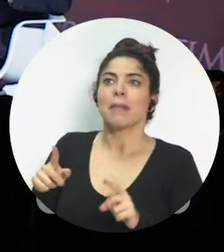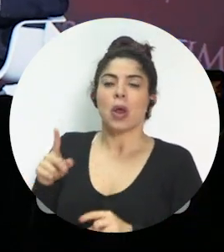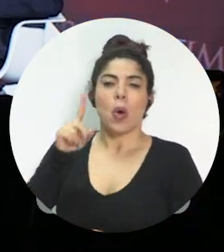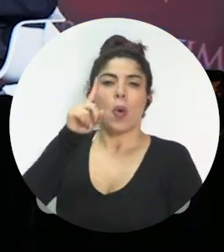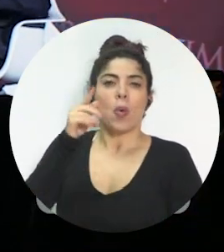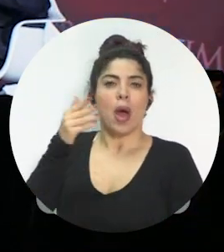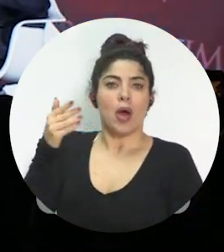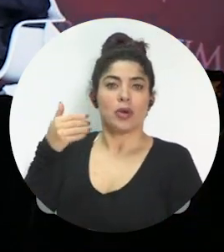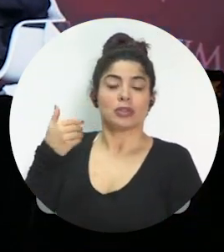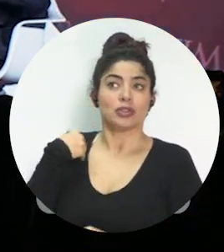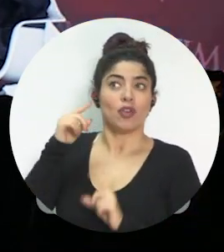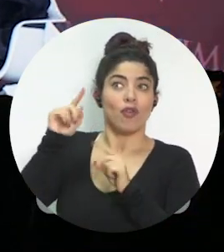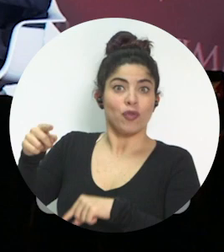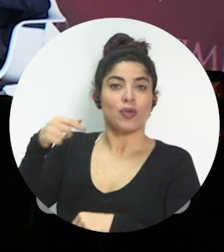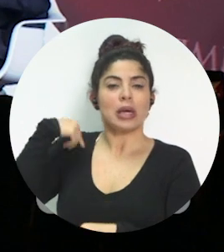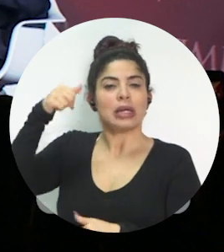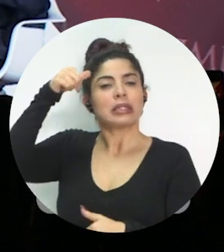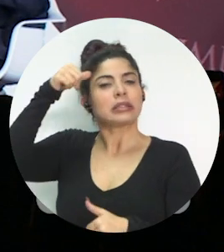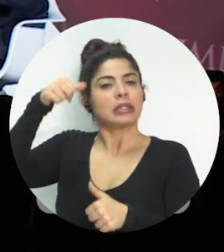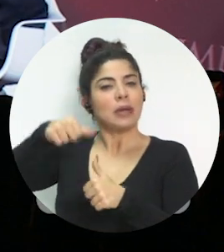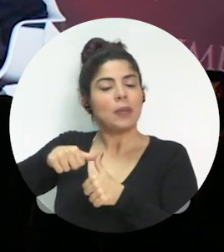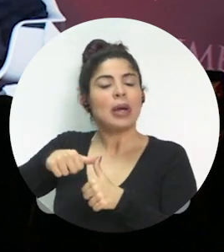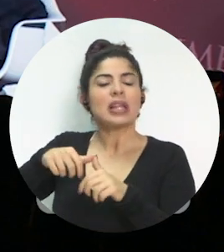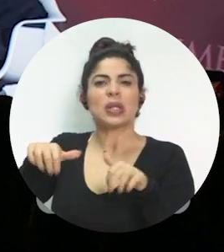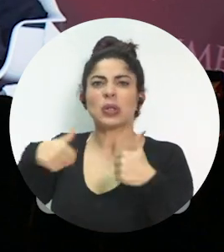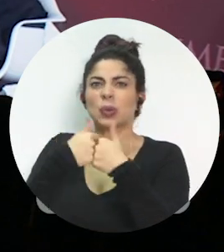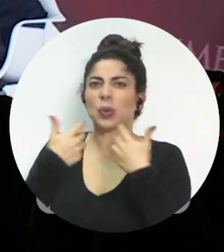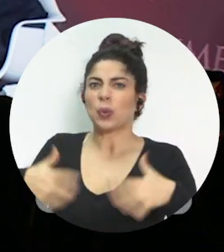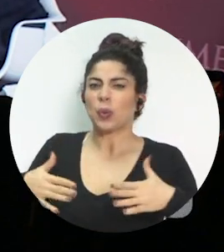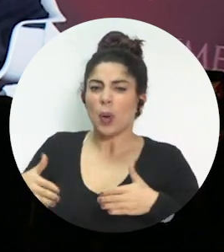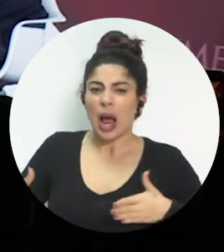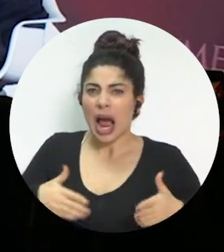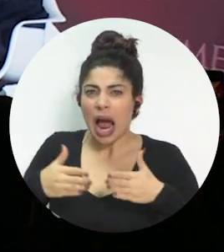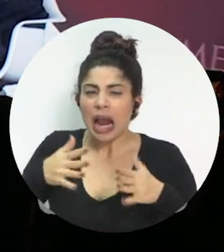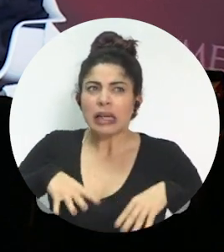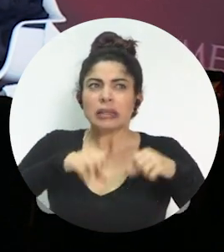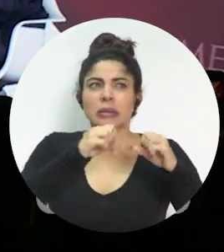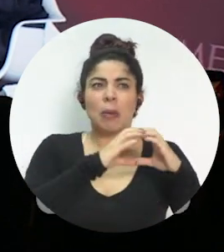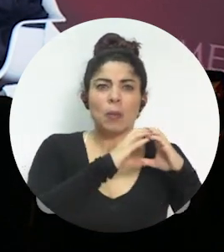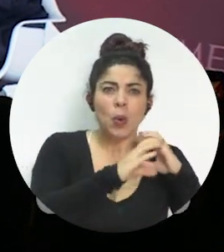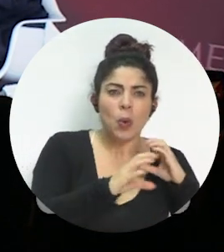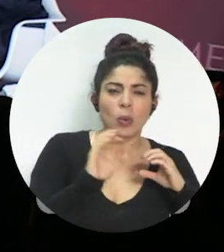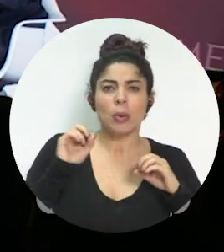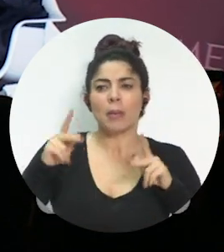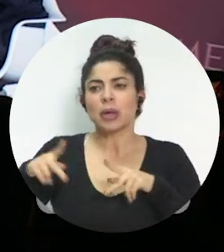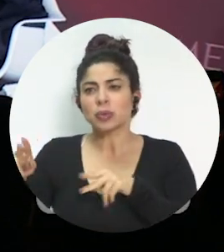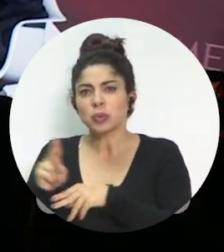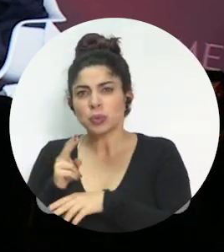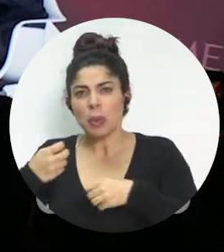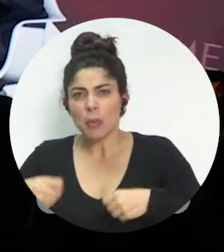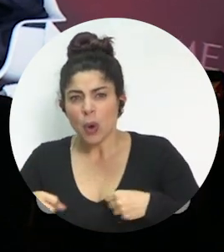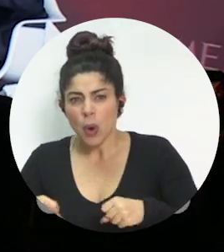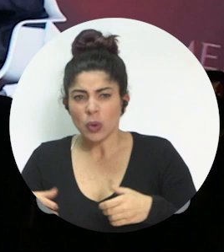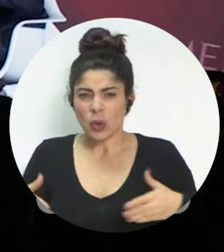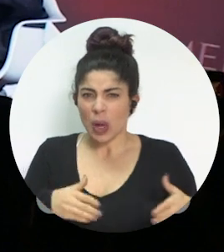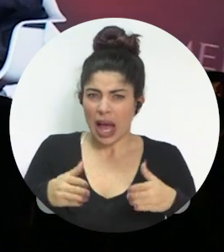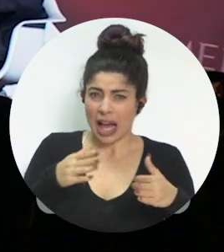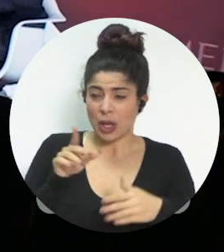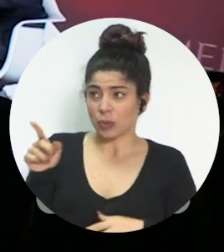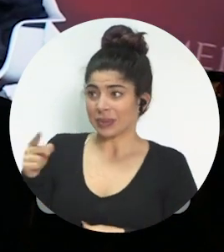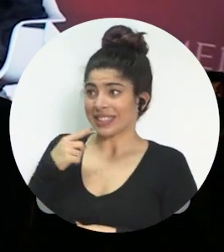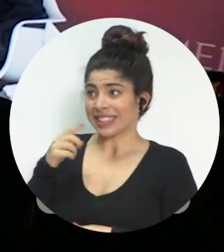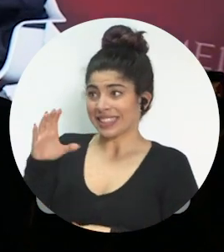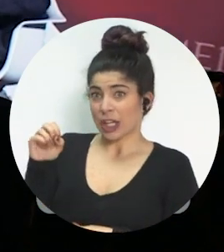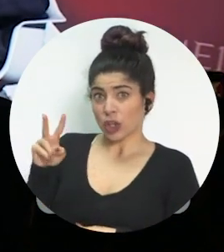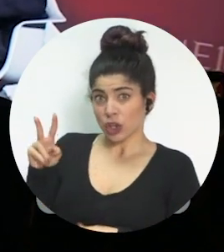many of you have been to Costa Rica, but from my time there, it's one of the things I remember is the roads, the challenging roads to get through. You have to use a